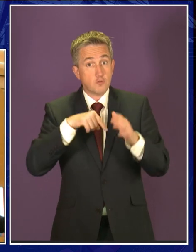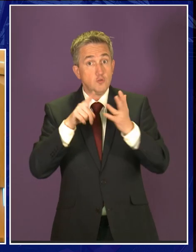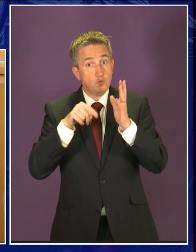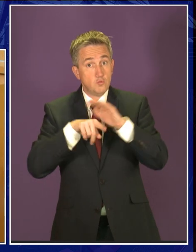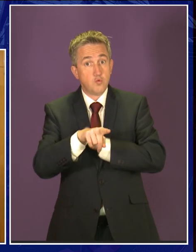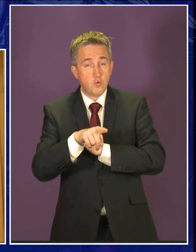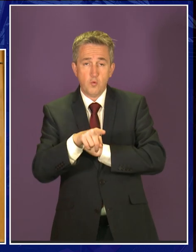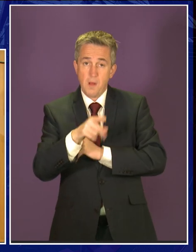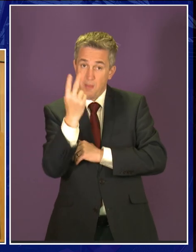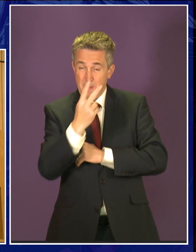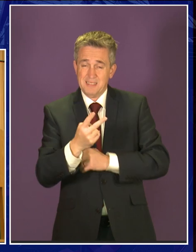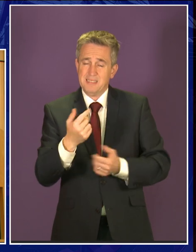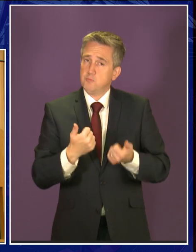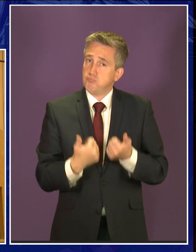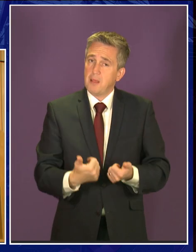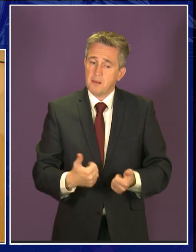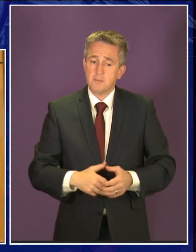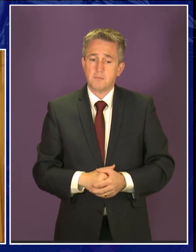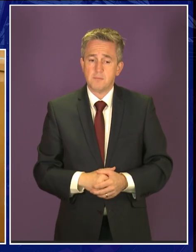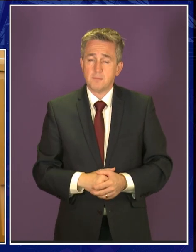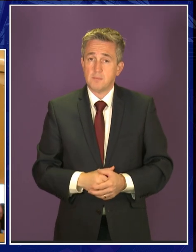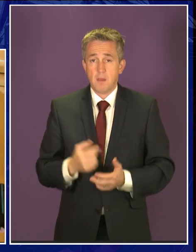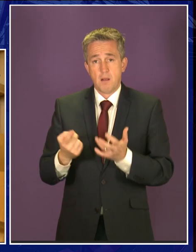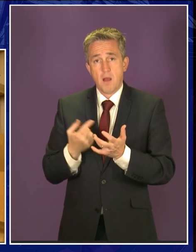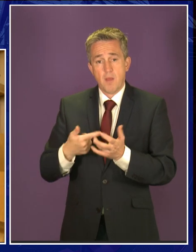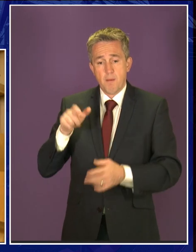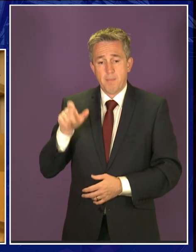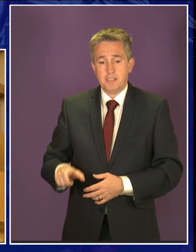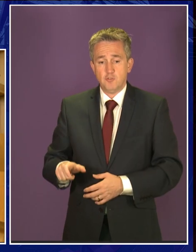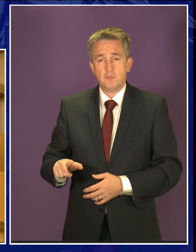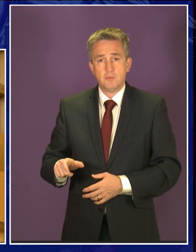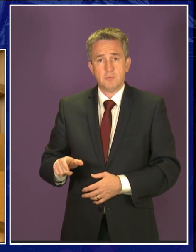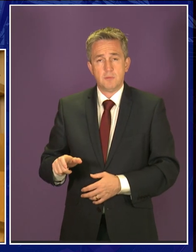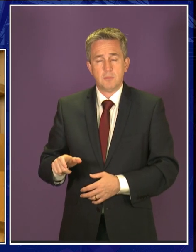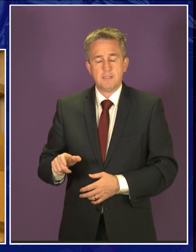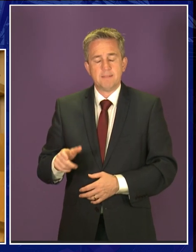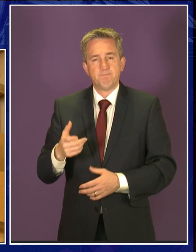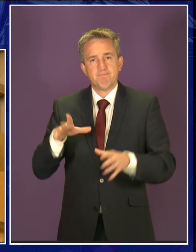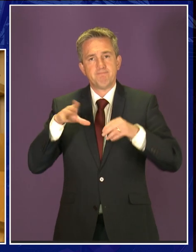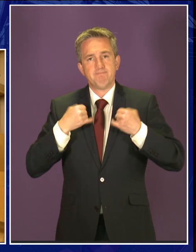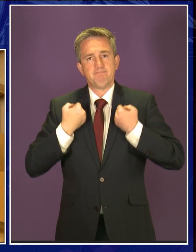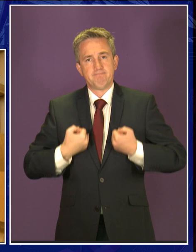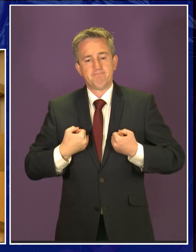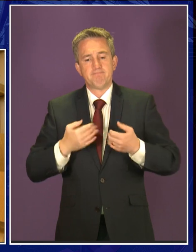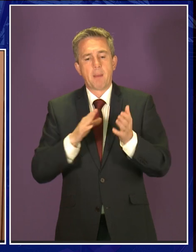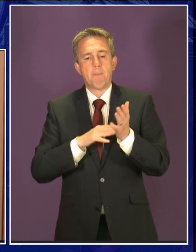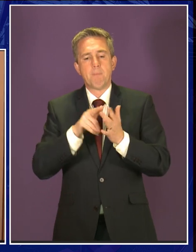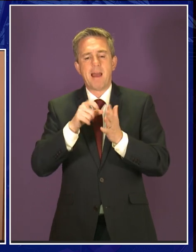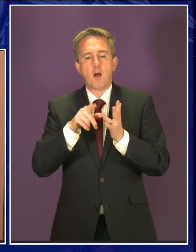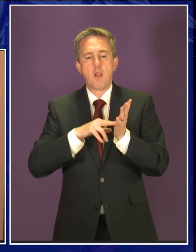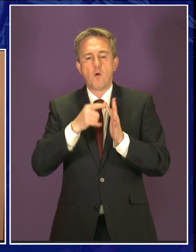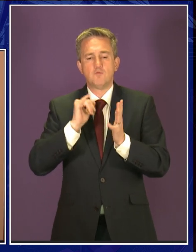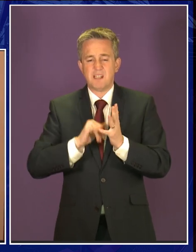see it, and it's really brilliant. This is another patient of mine, and she's got a terrible disease called myoclonus. You see